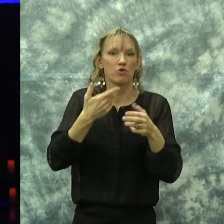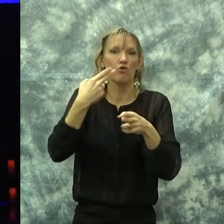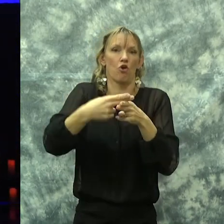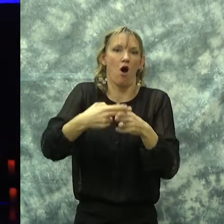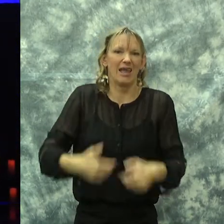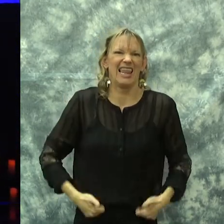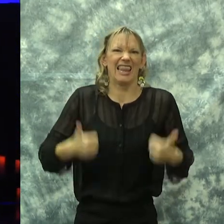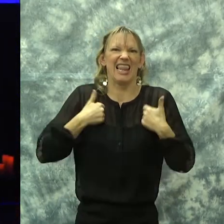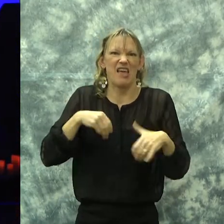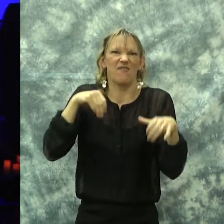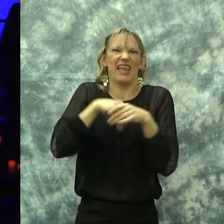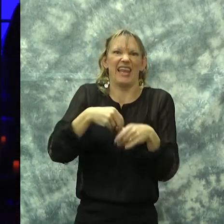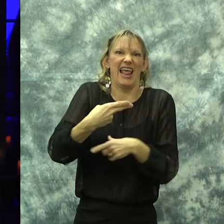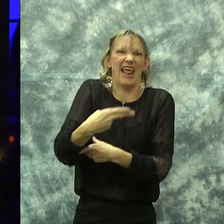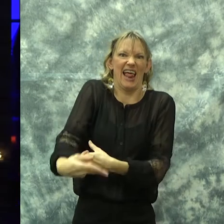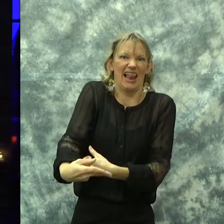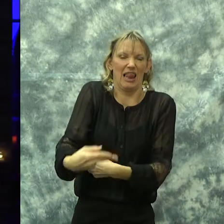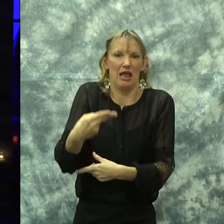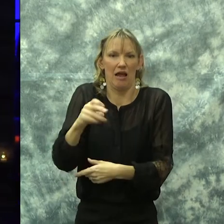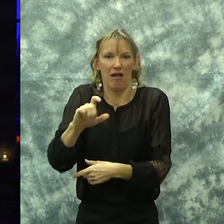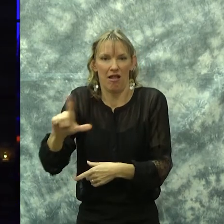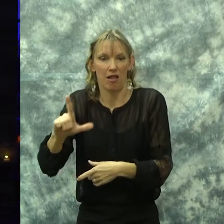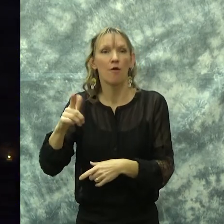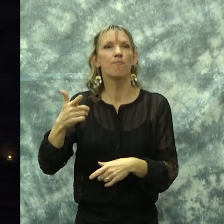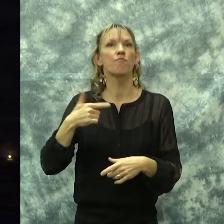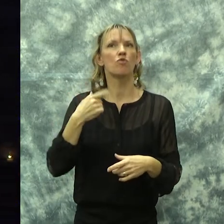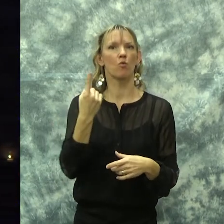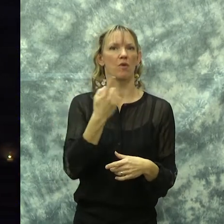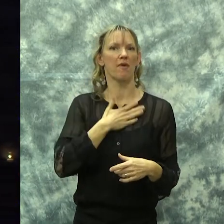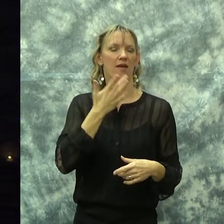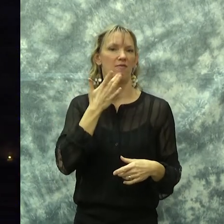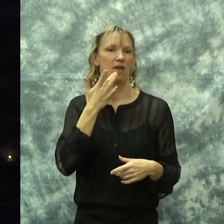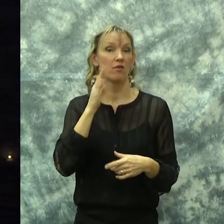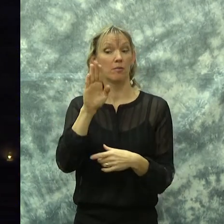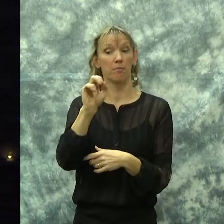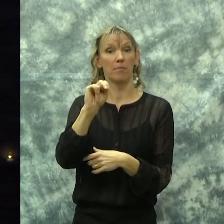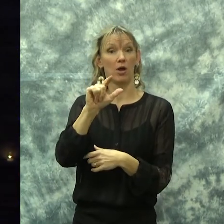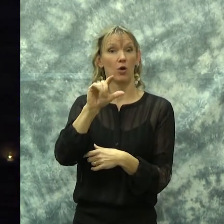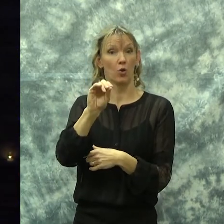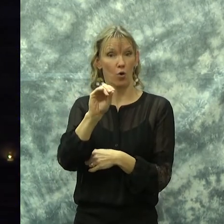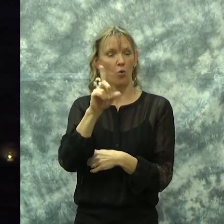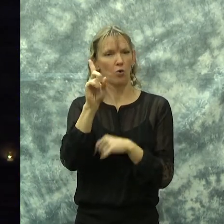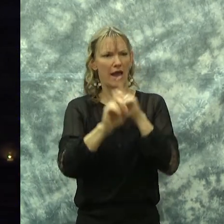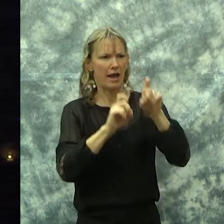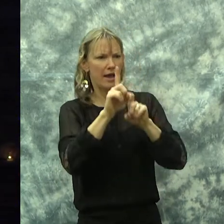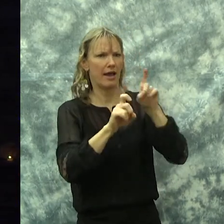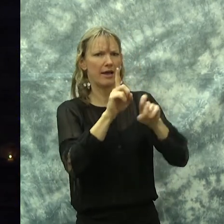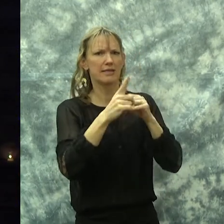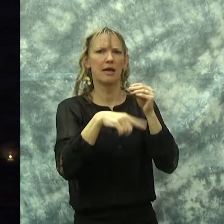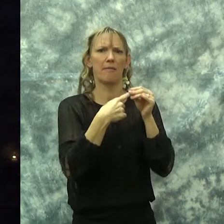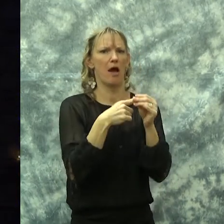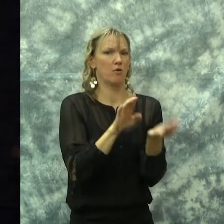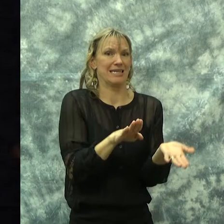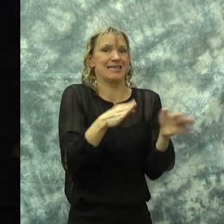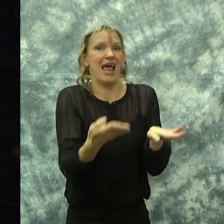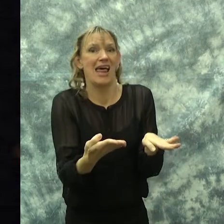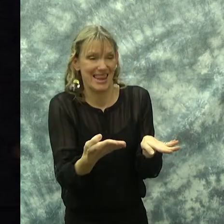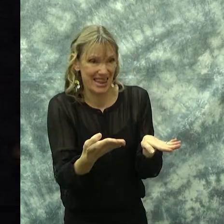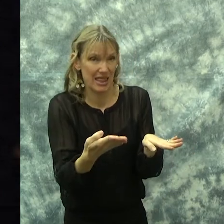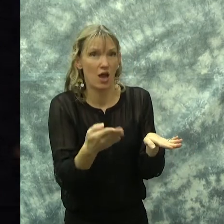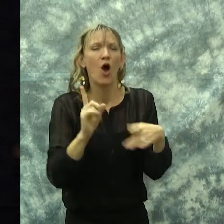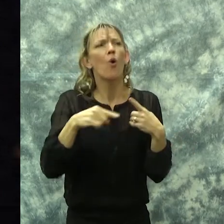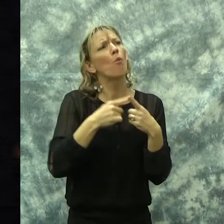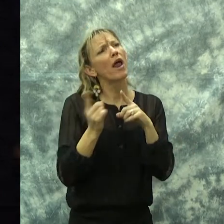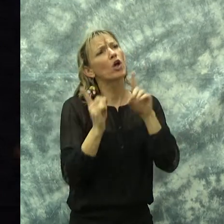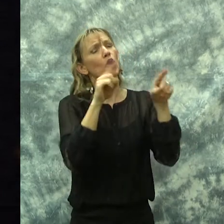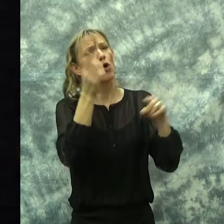Hell. And one of my favorite strips is Bongo's questions about death. When you go